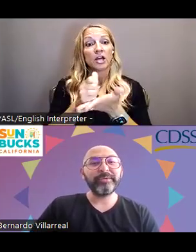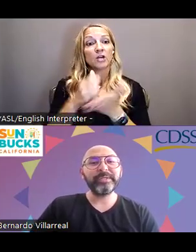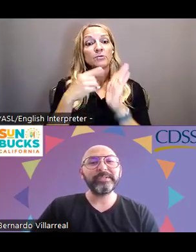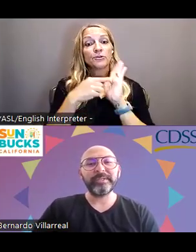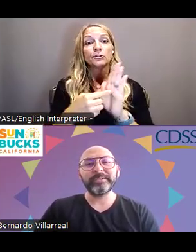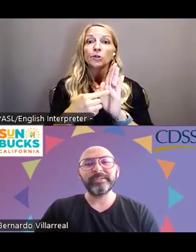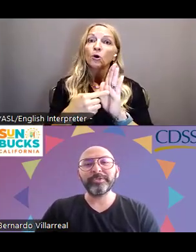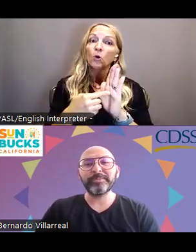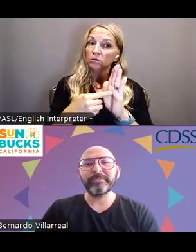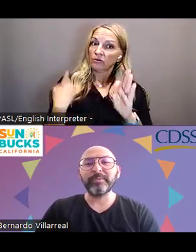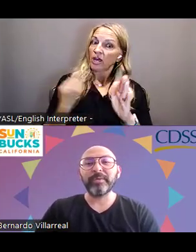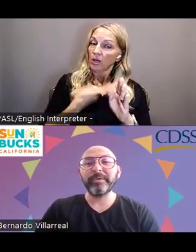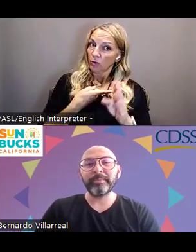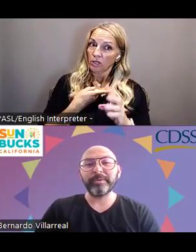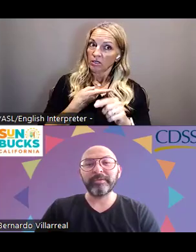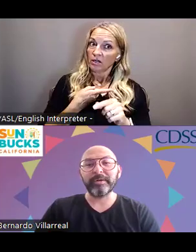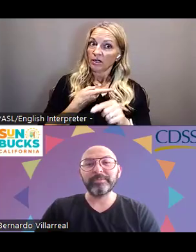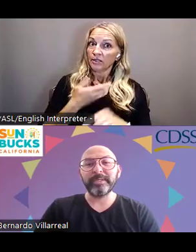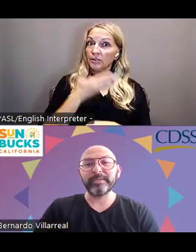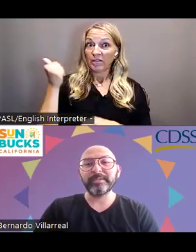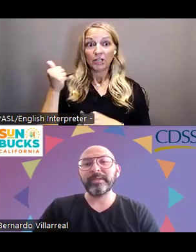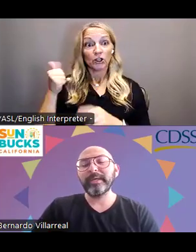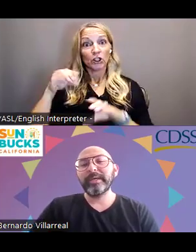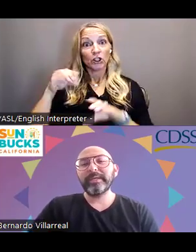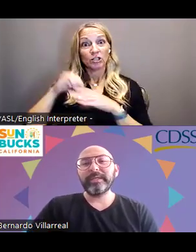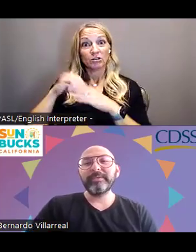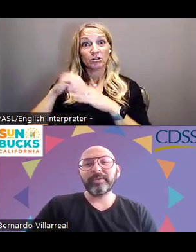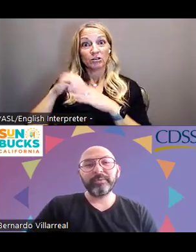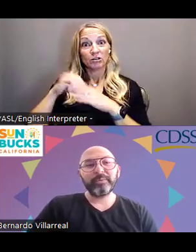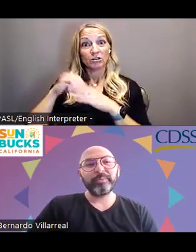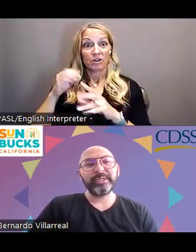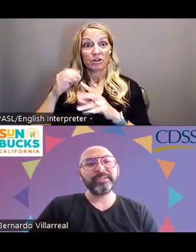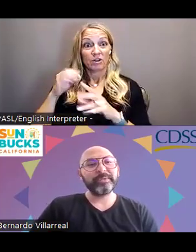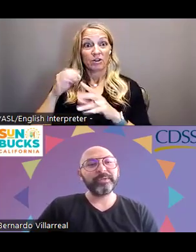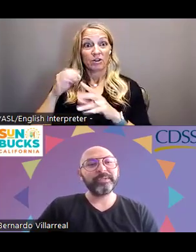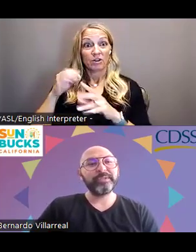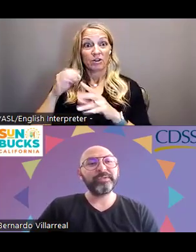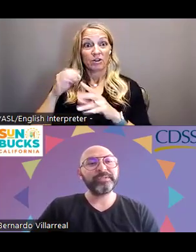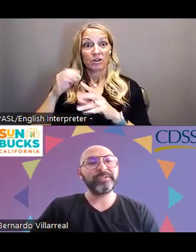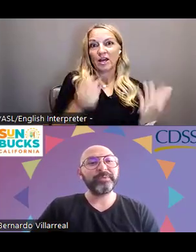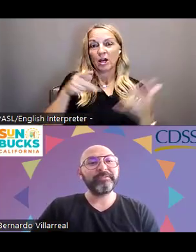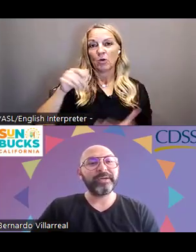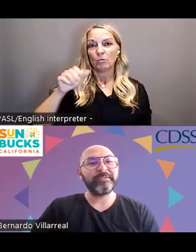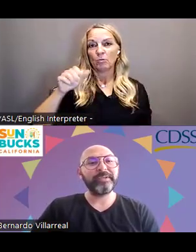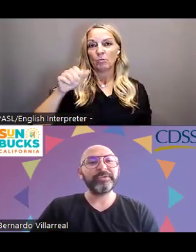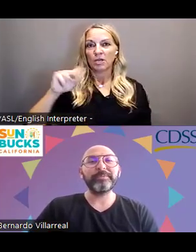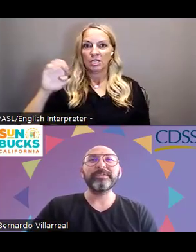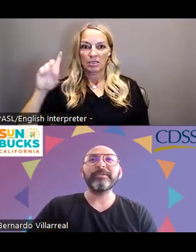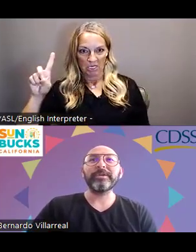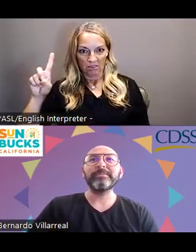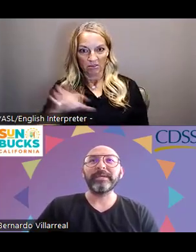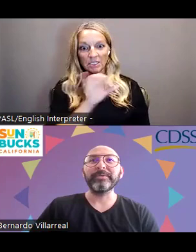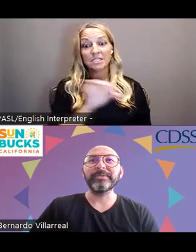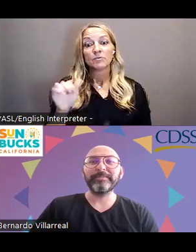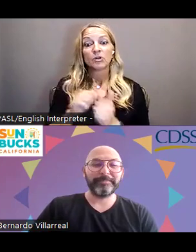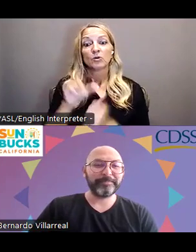are ahead of previous years in terms of the raw number of cards pinned, even though we're pretty similar to 2025 in